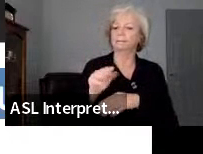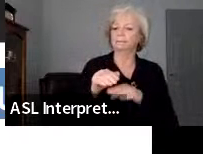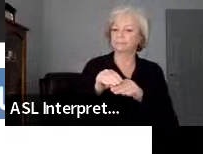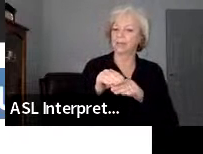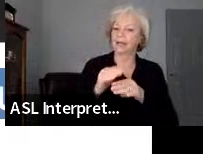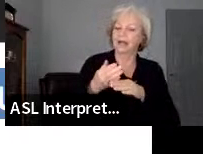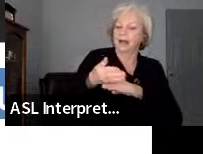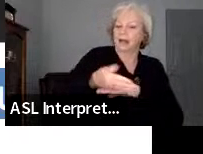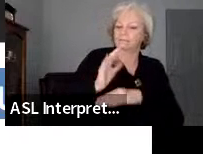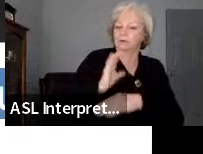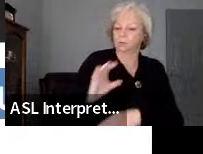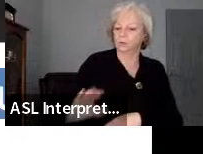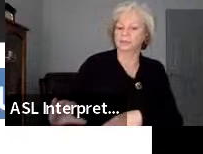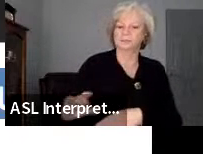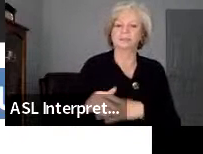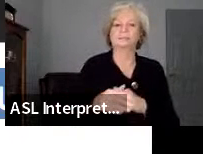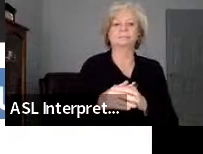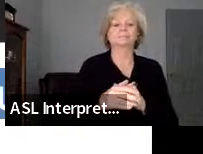please.